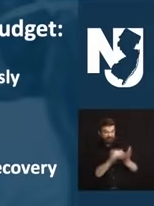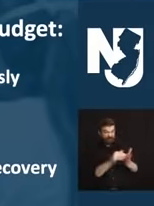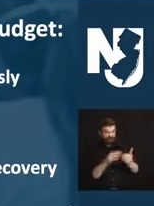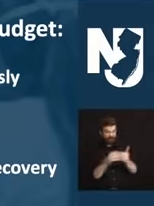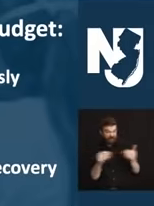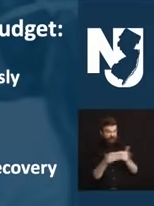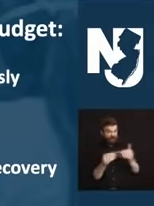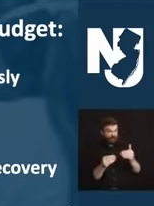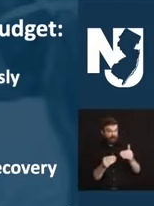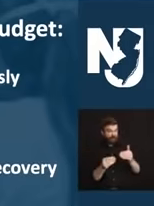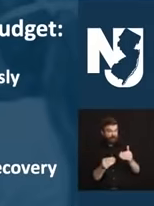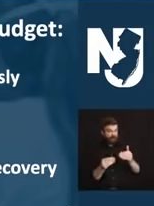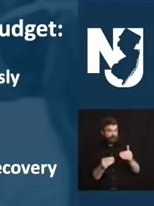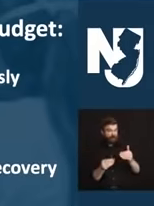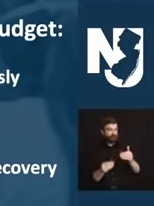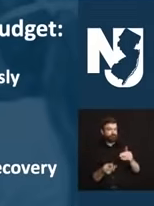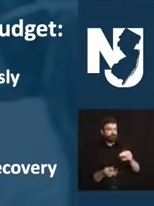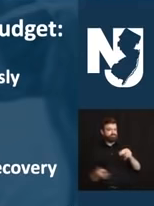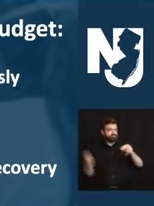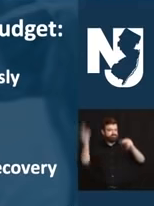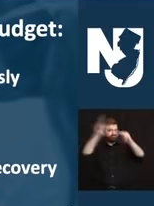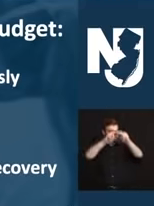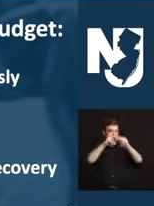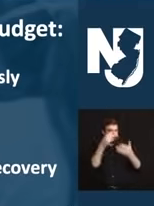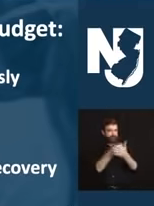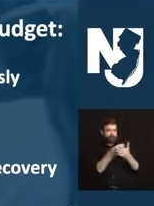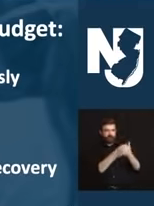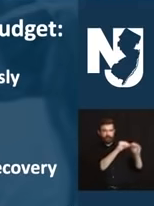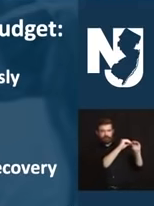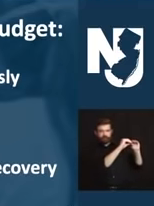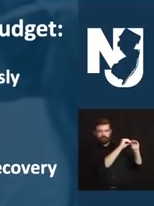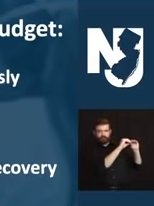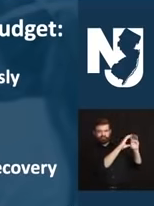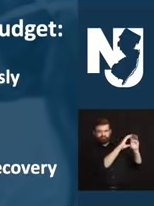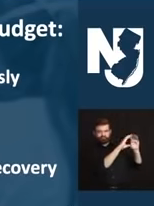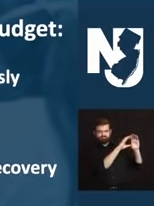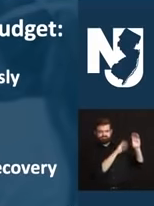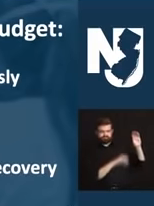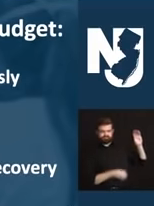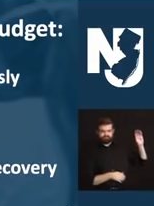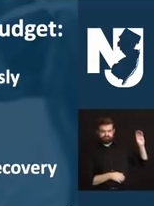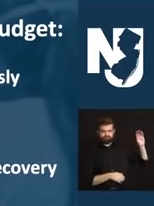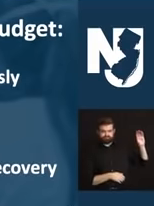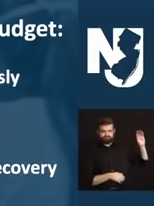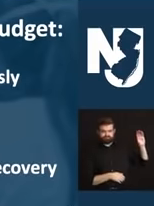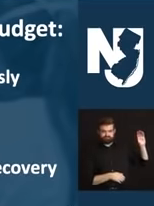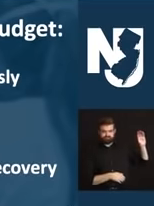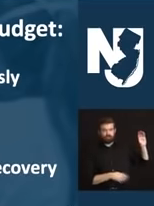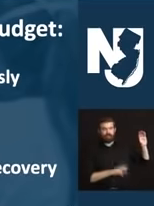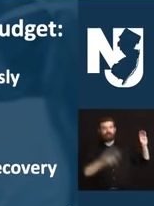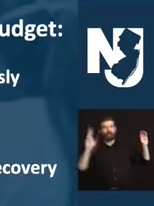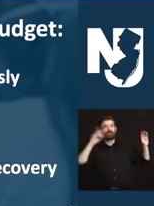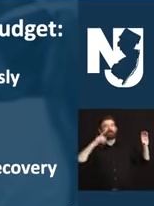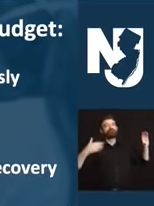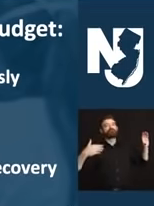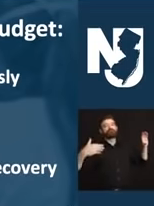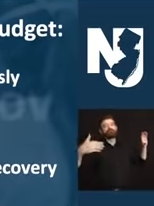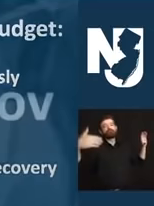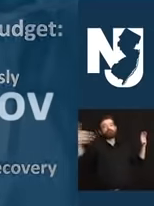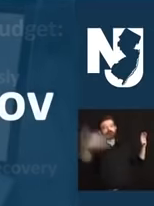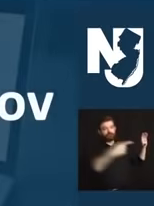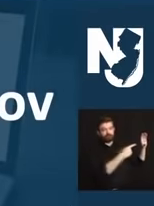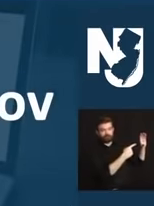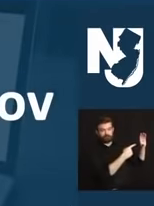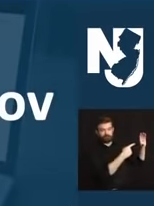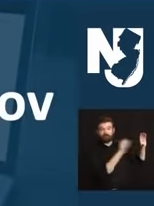budgeting. It provides a cushion for the months ahead. However, to be perfectly clear, we need a bigger cushion.